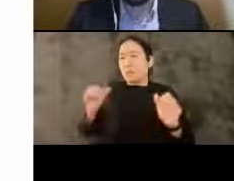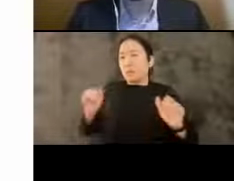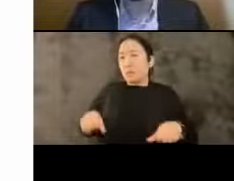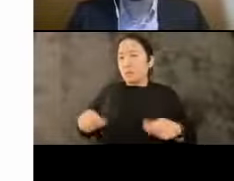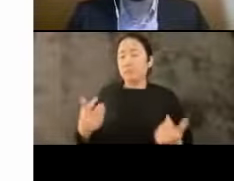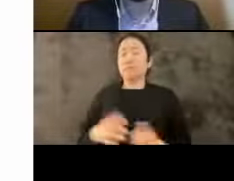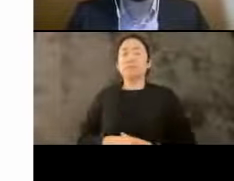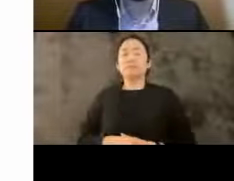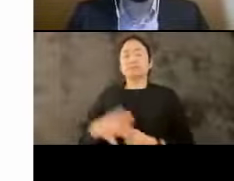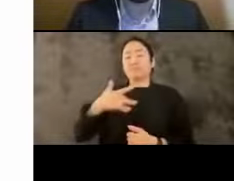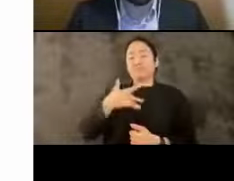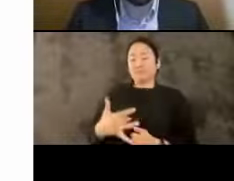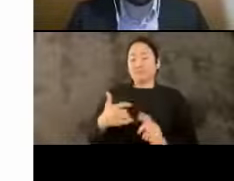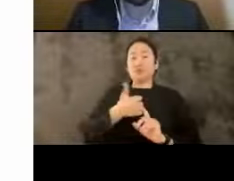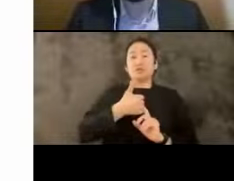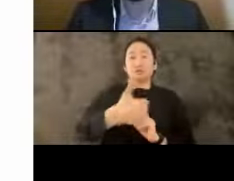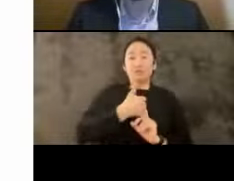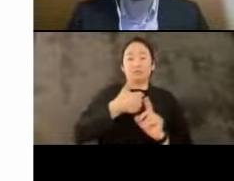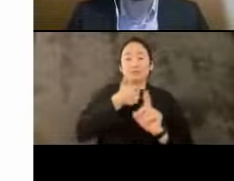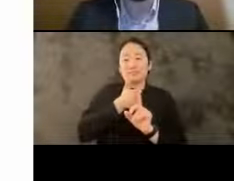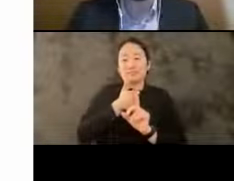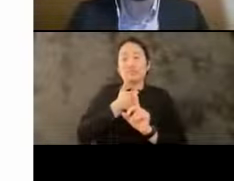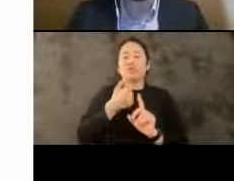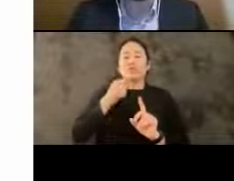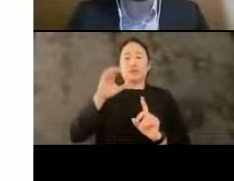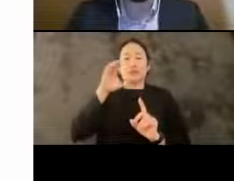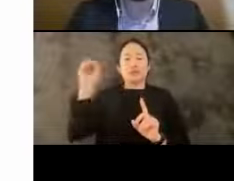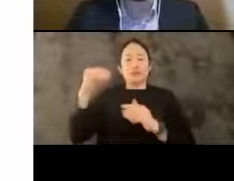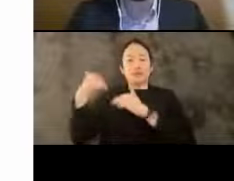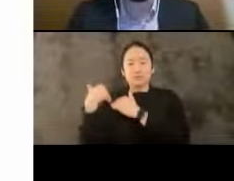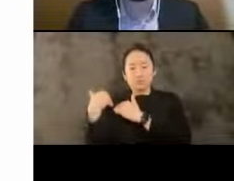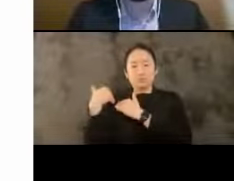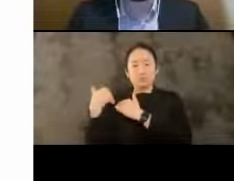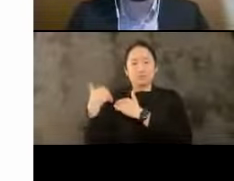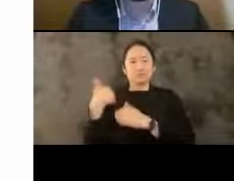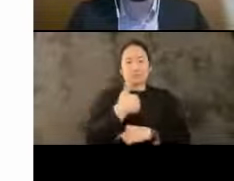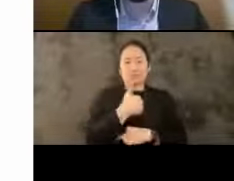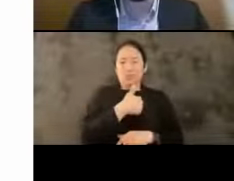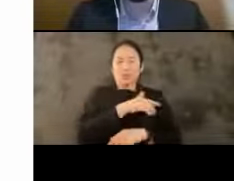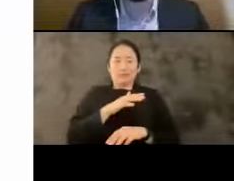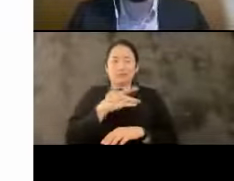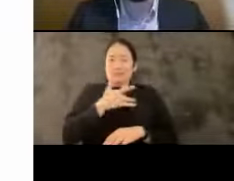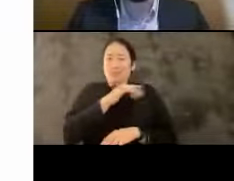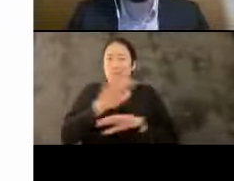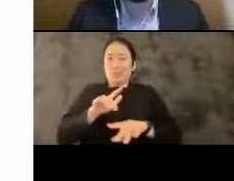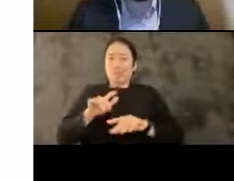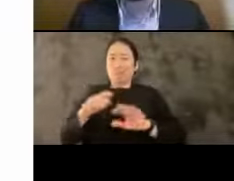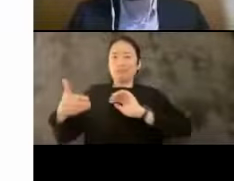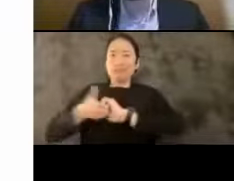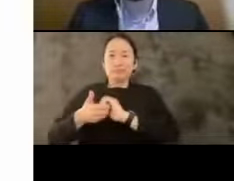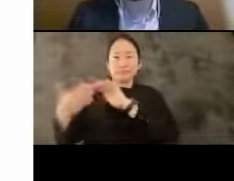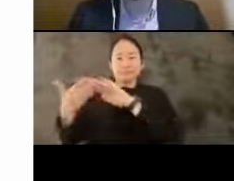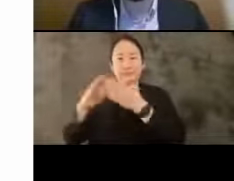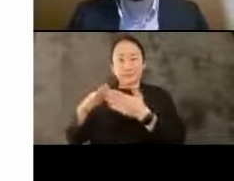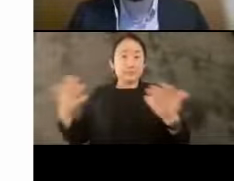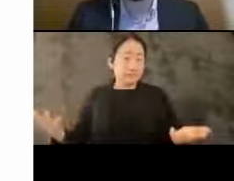Traditionally, transit has primarily been the county's responsibility, and so that is, that's generally the frame that it's coming from.